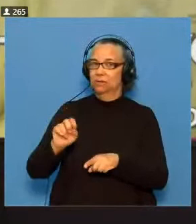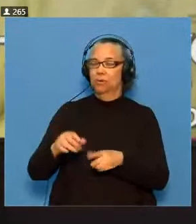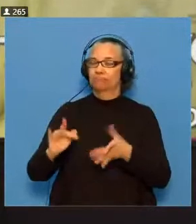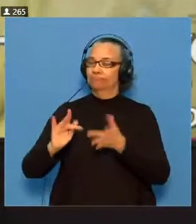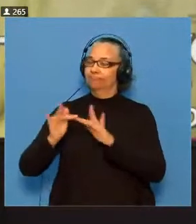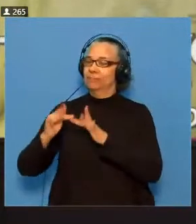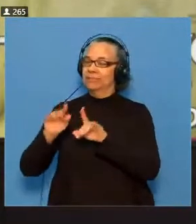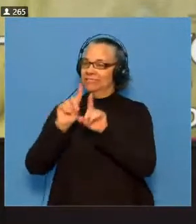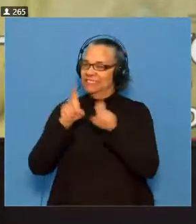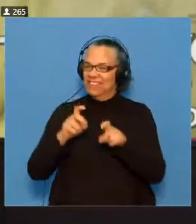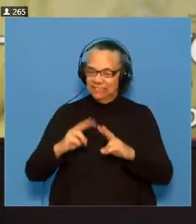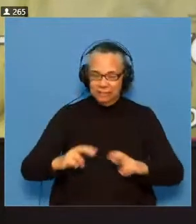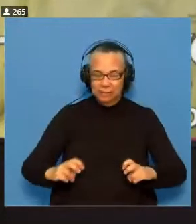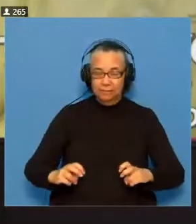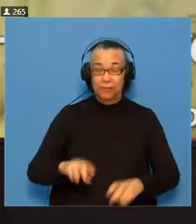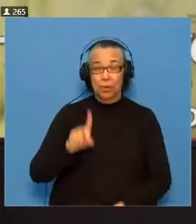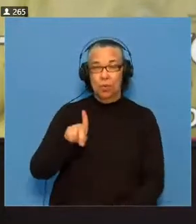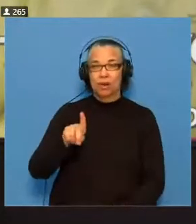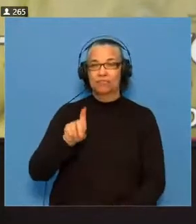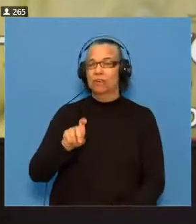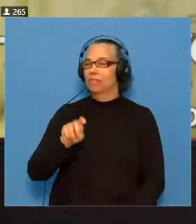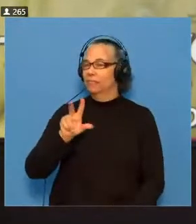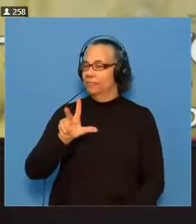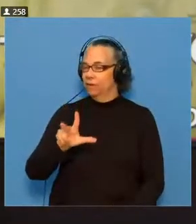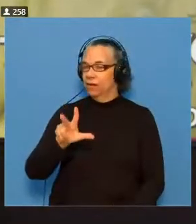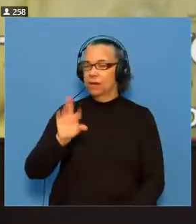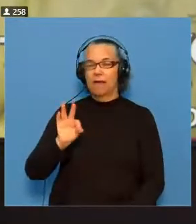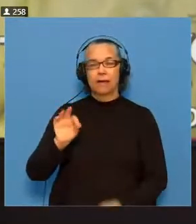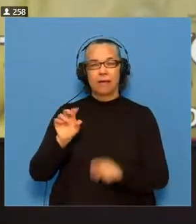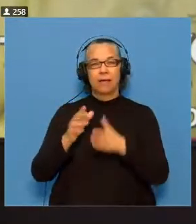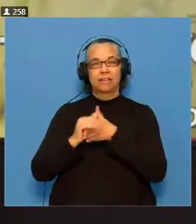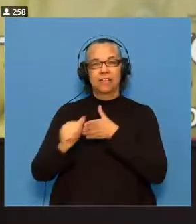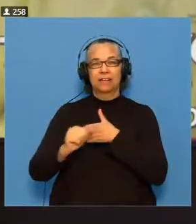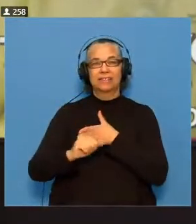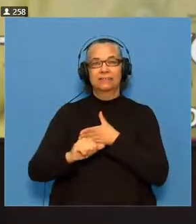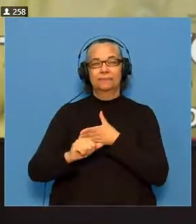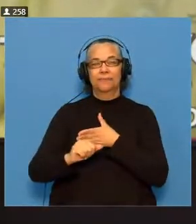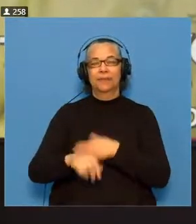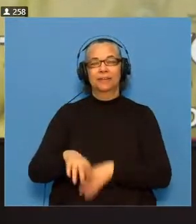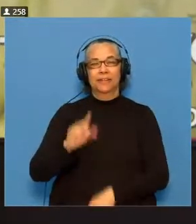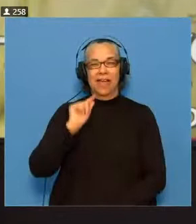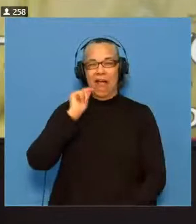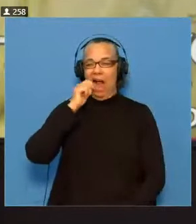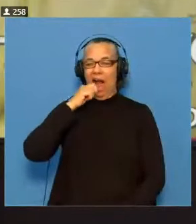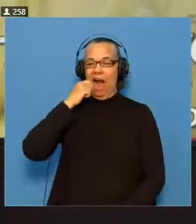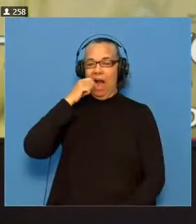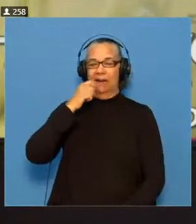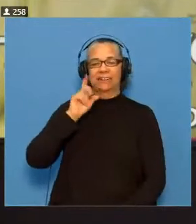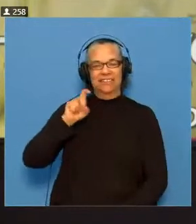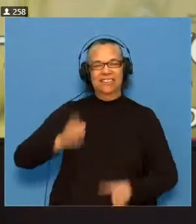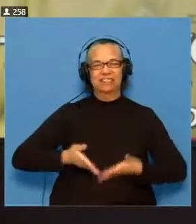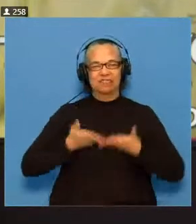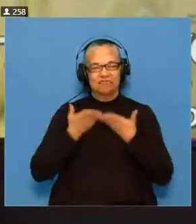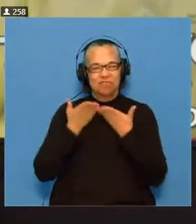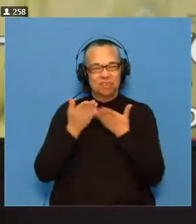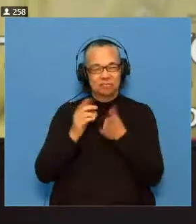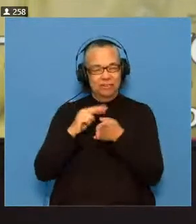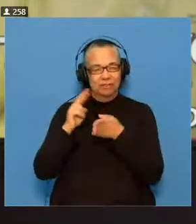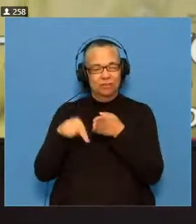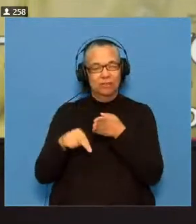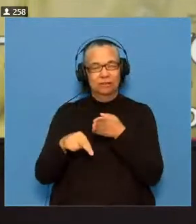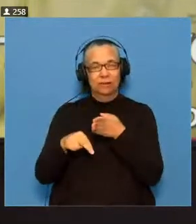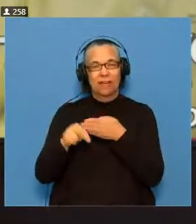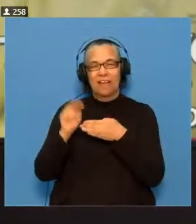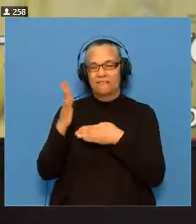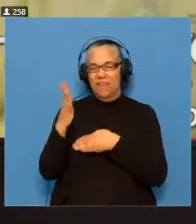$139.99 online, are saliva tests that should deliver results within a new 5-day turnaround period.